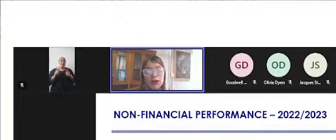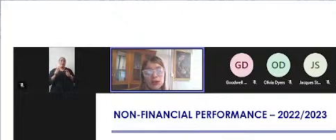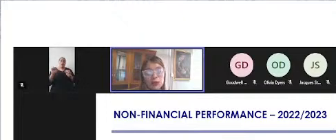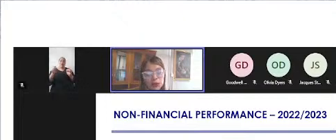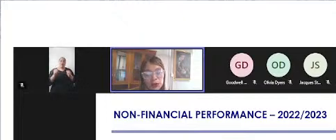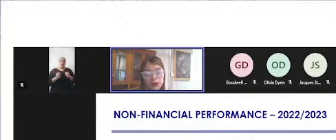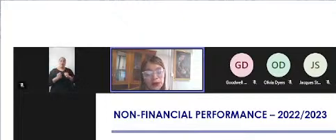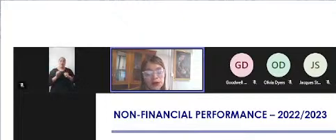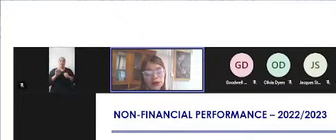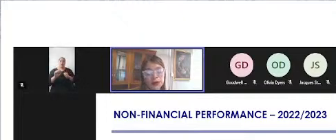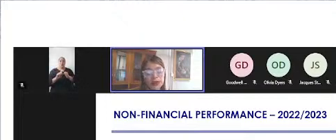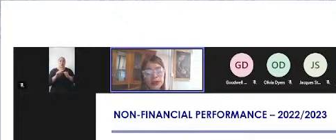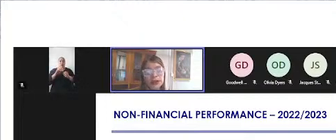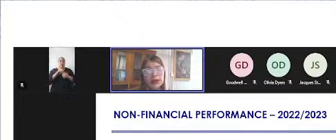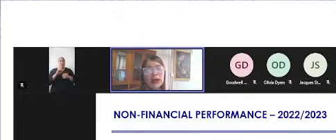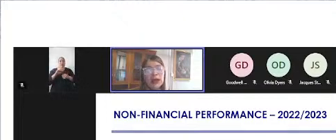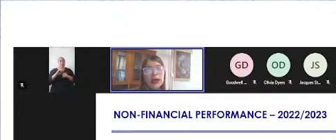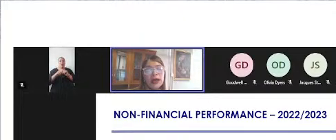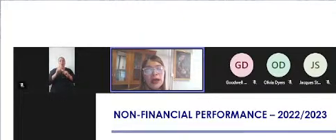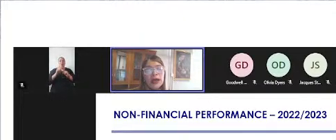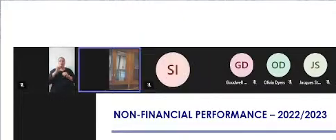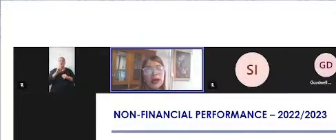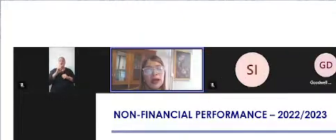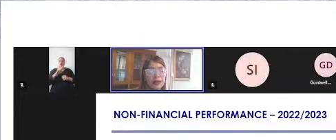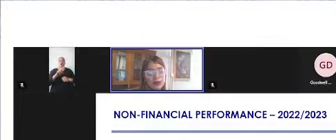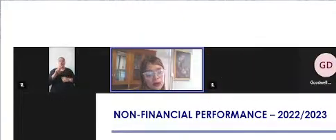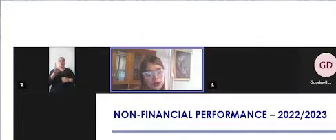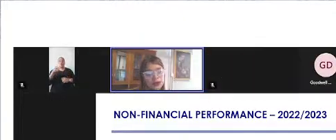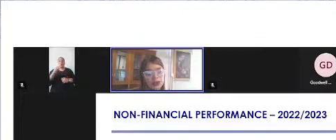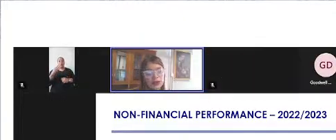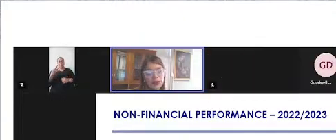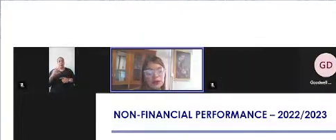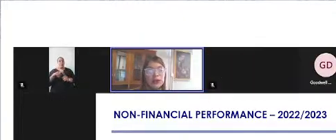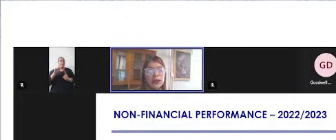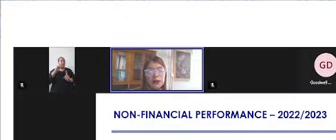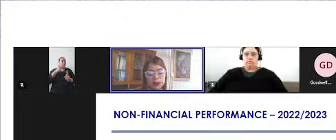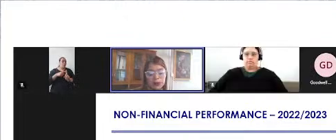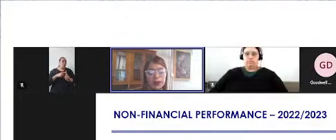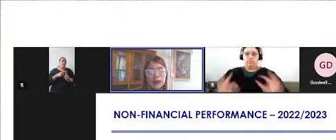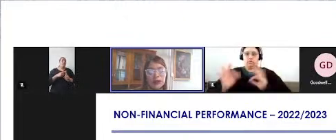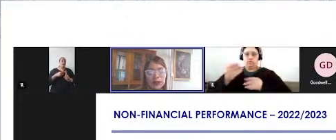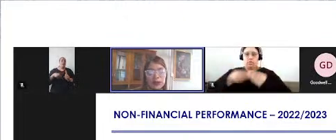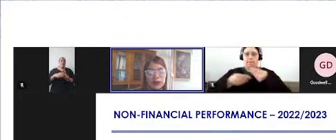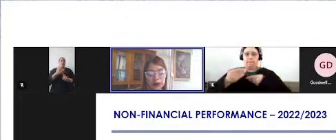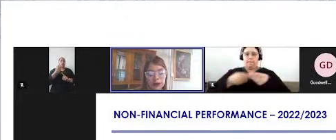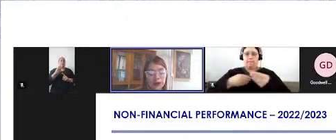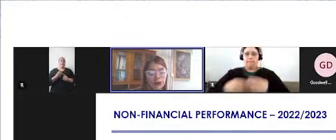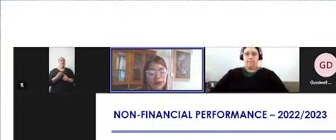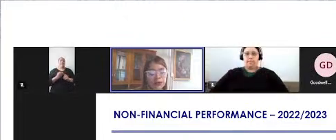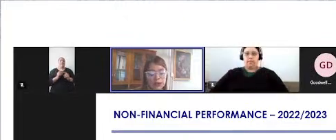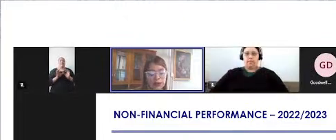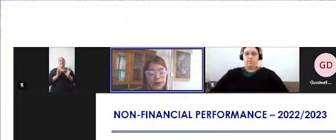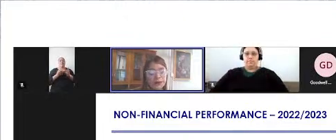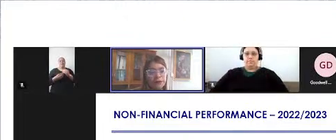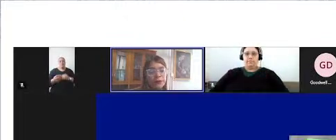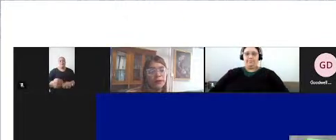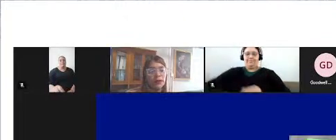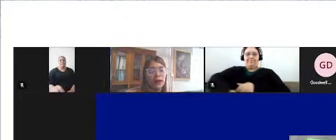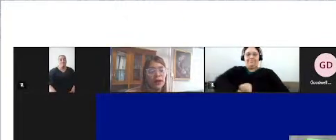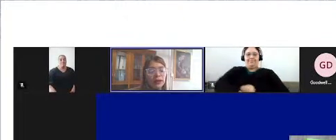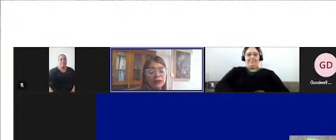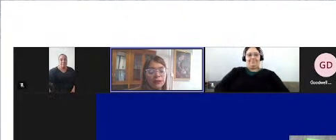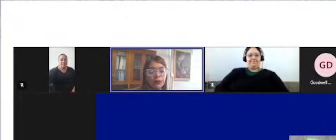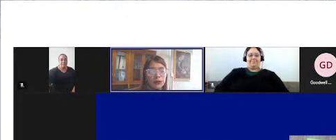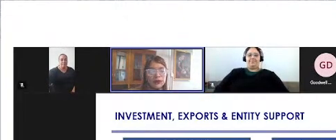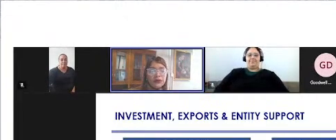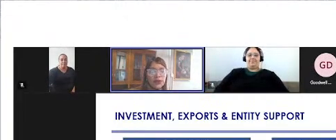the last quarter of 22-23, this target was subsequently achieved within our 23-24 financial year.